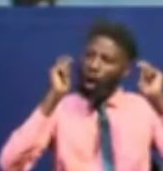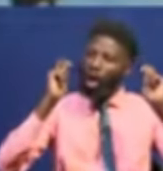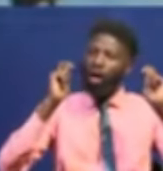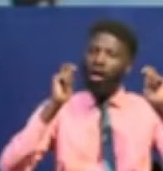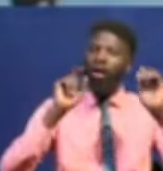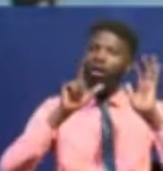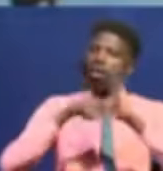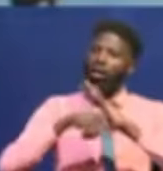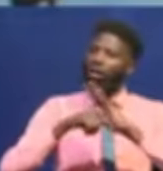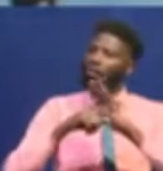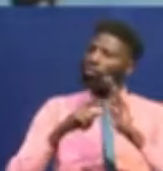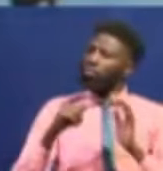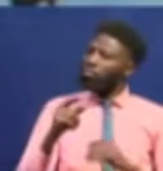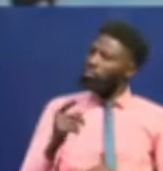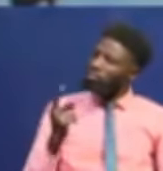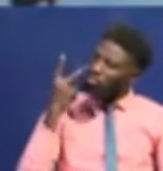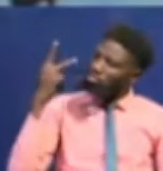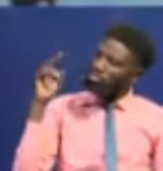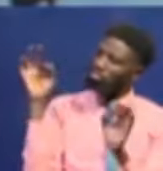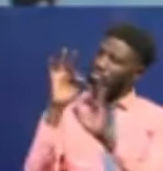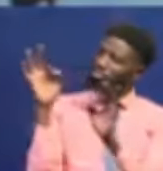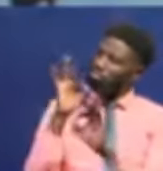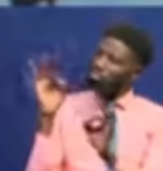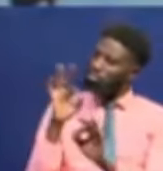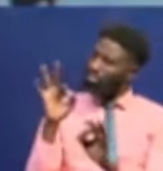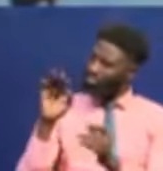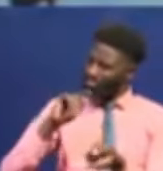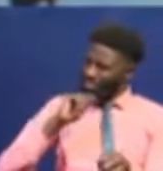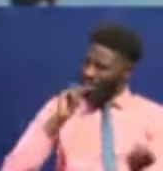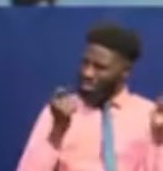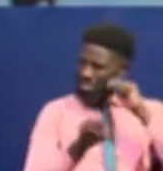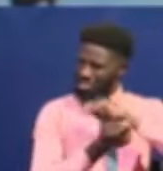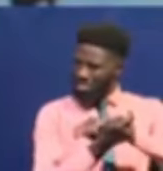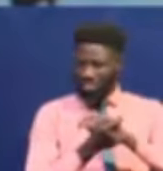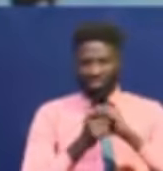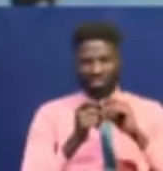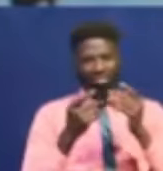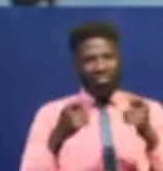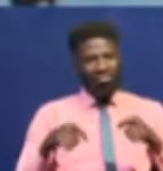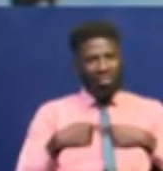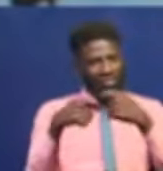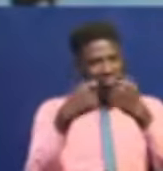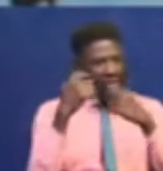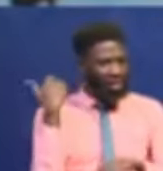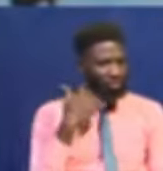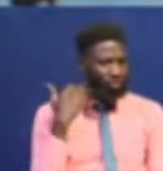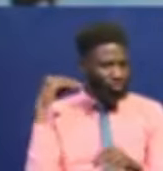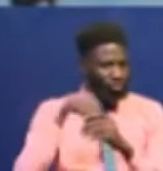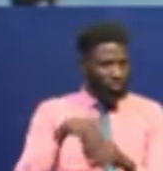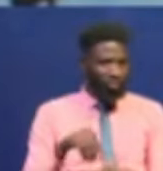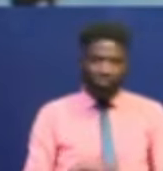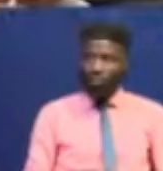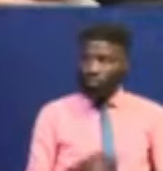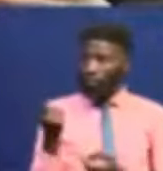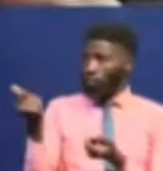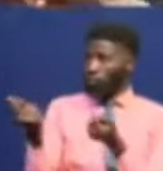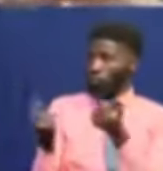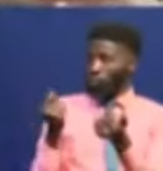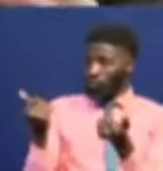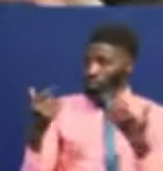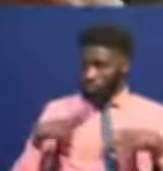realized that the whole thing had metamorphosed into criminality. So there were criminal elements